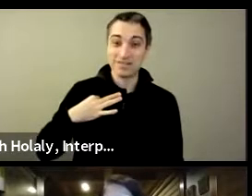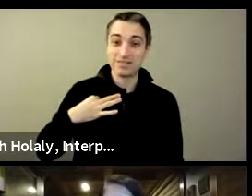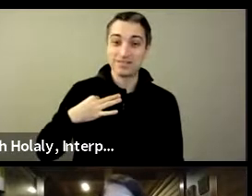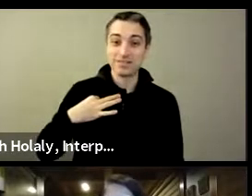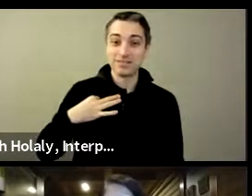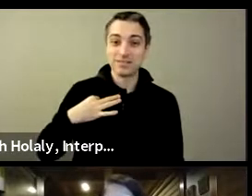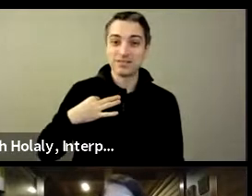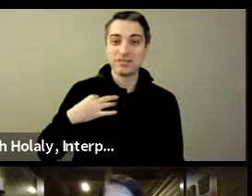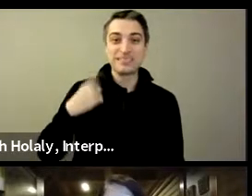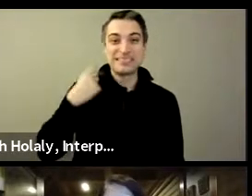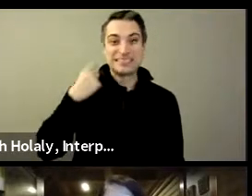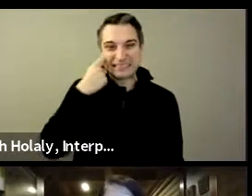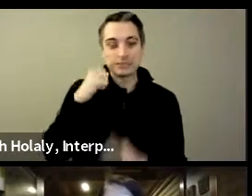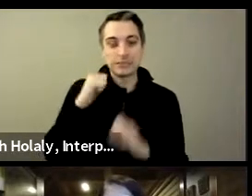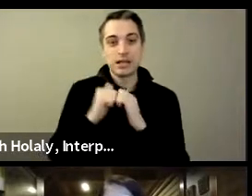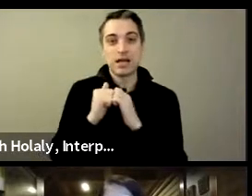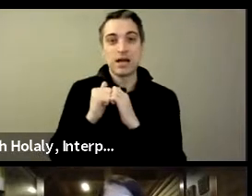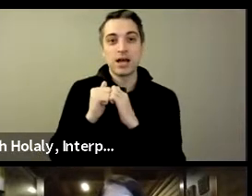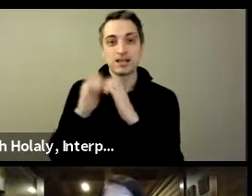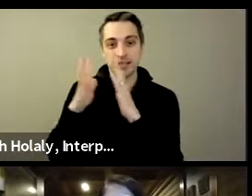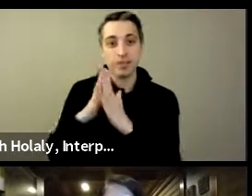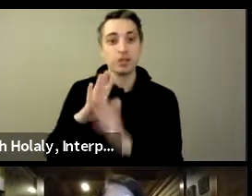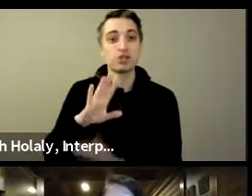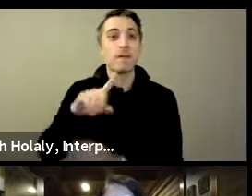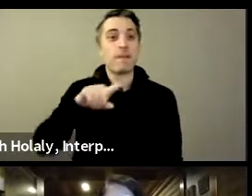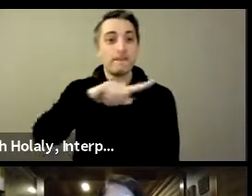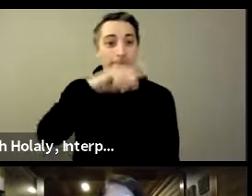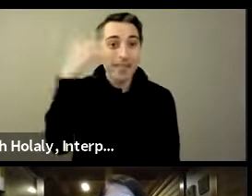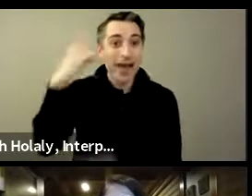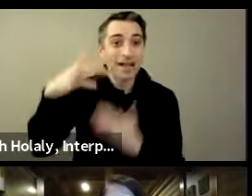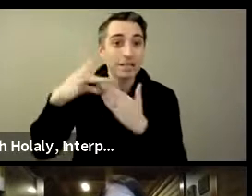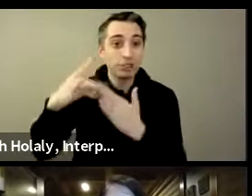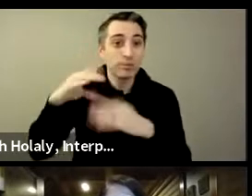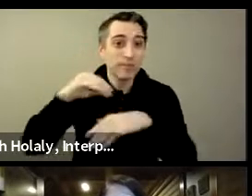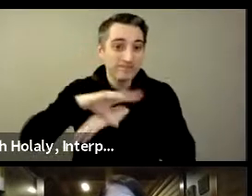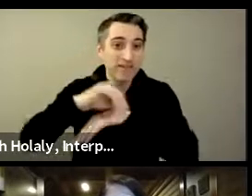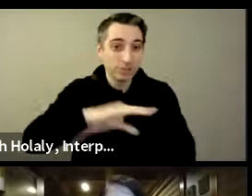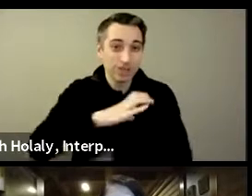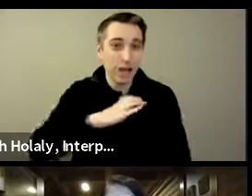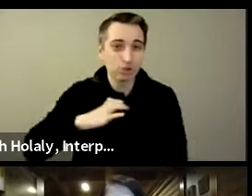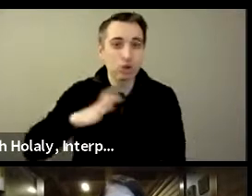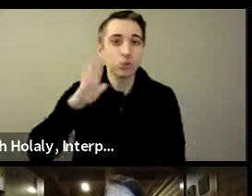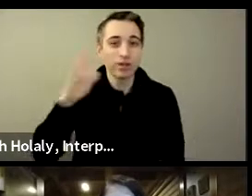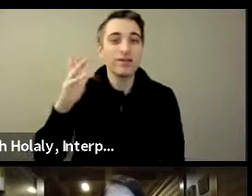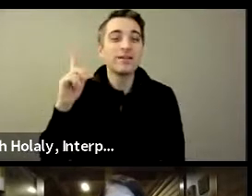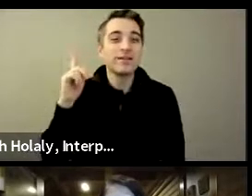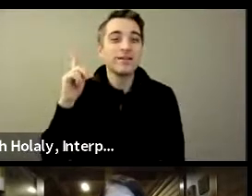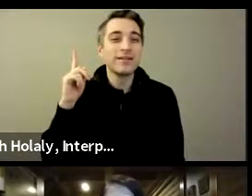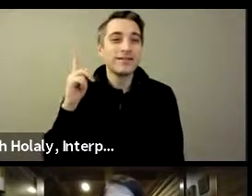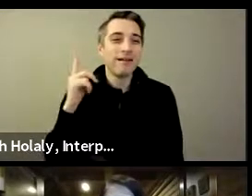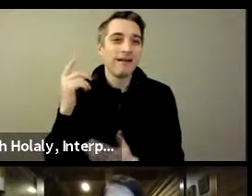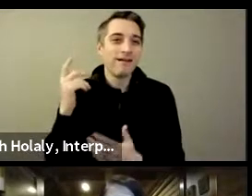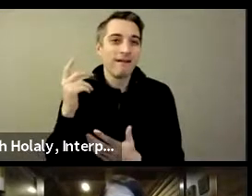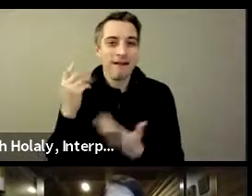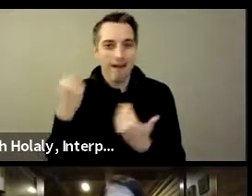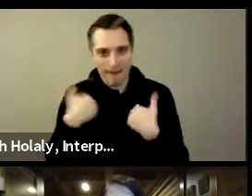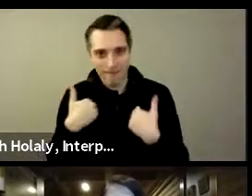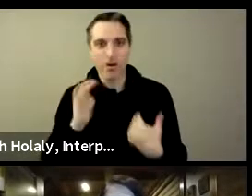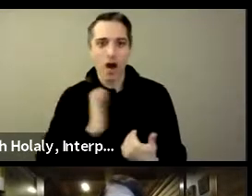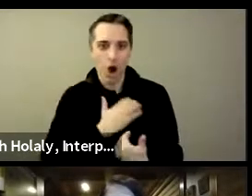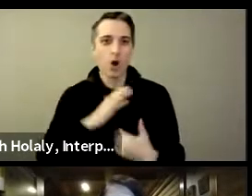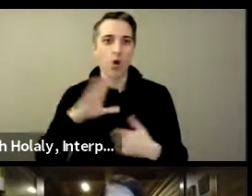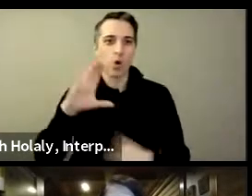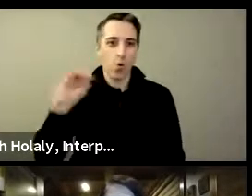newly established Black Leadership Advisory Council, and you'll be hearing from their co-chairs today. I